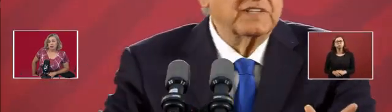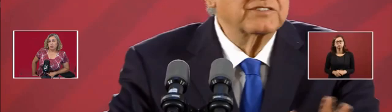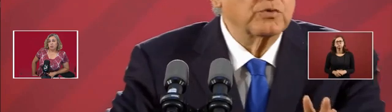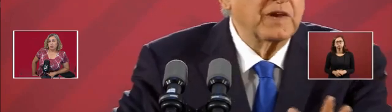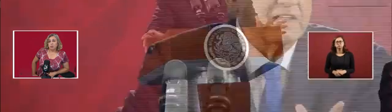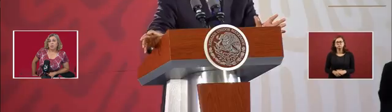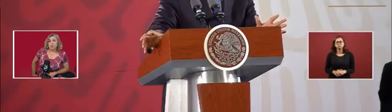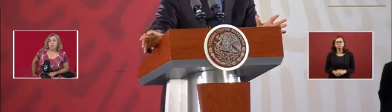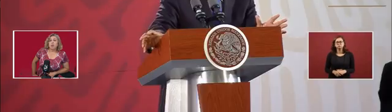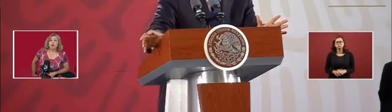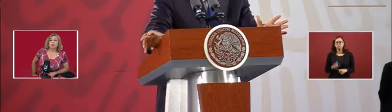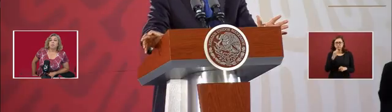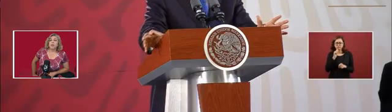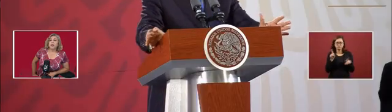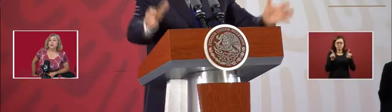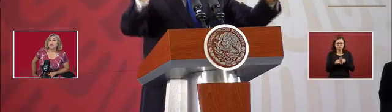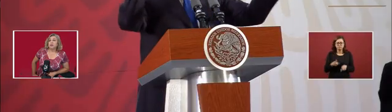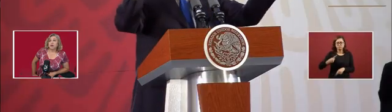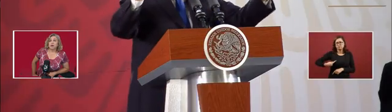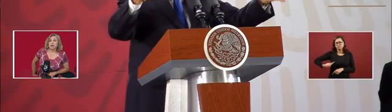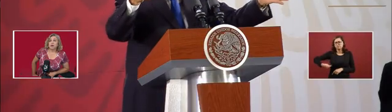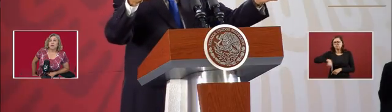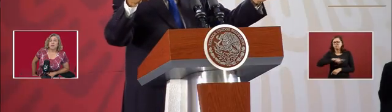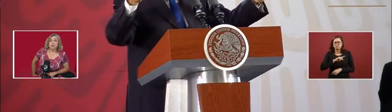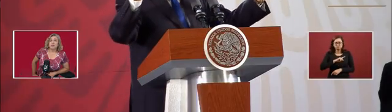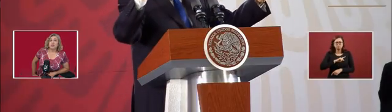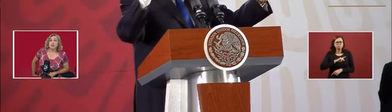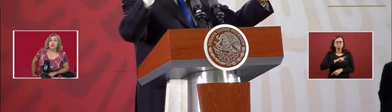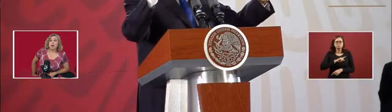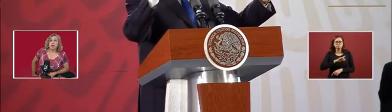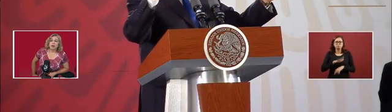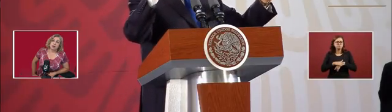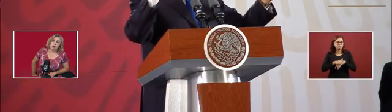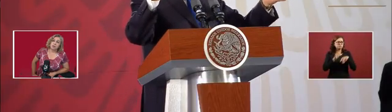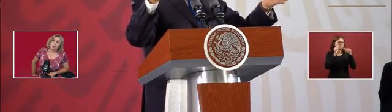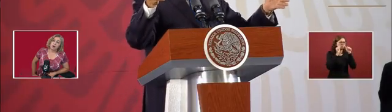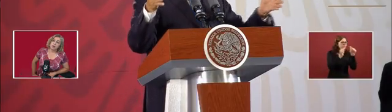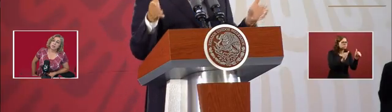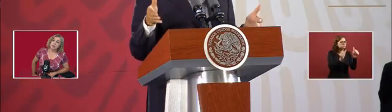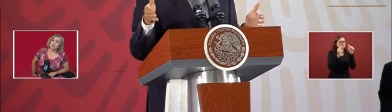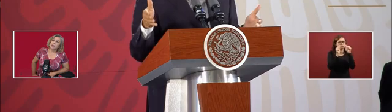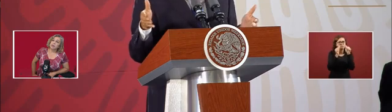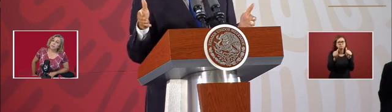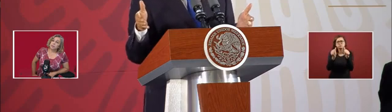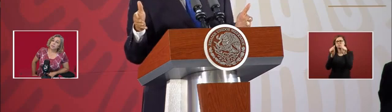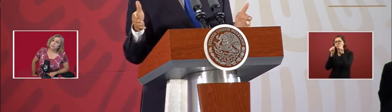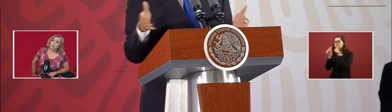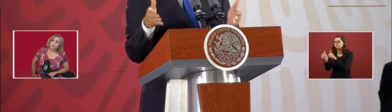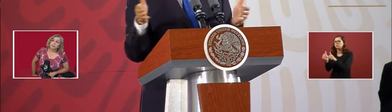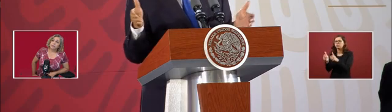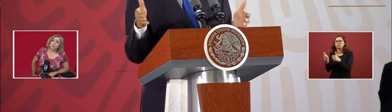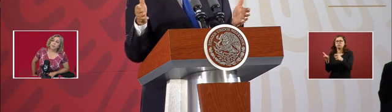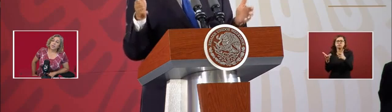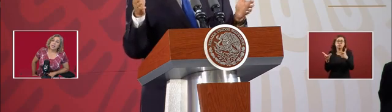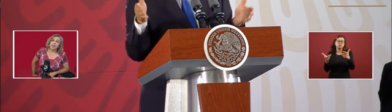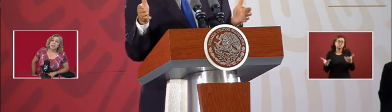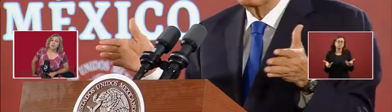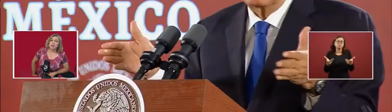Van a seguir llegando los The apoyos, money's still going to continue to y tiene que come llegarles and you completo. have to get all of it. Son